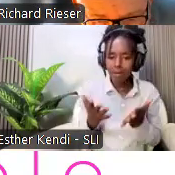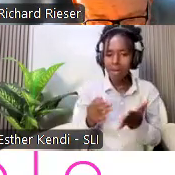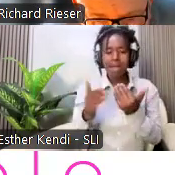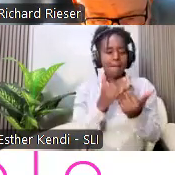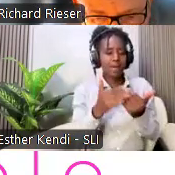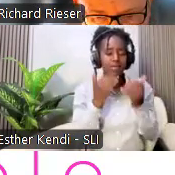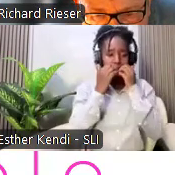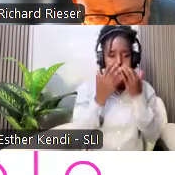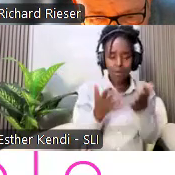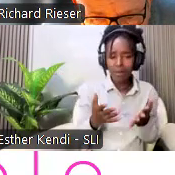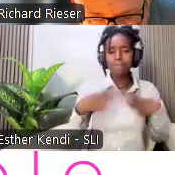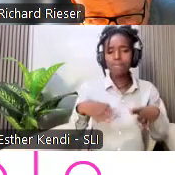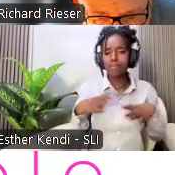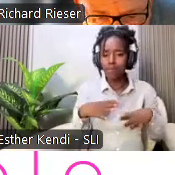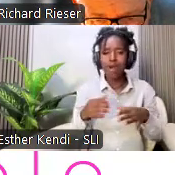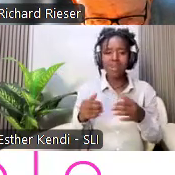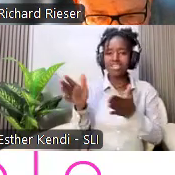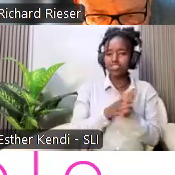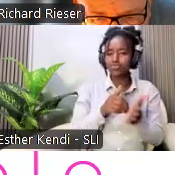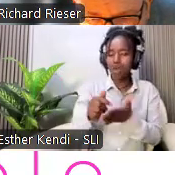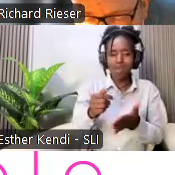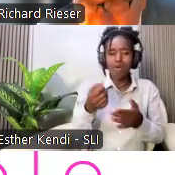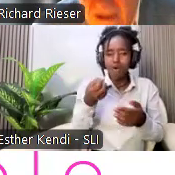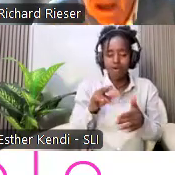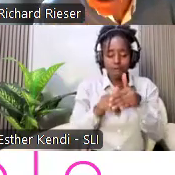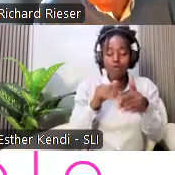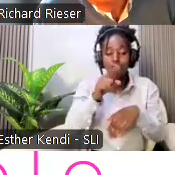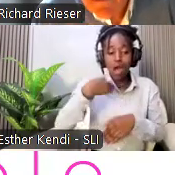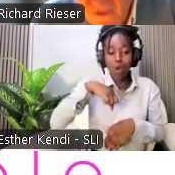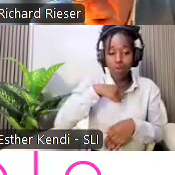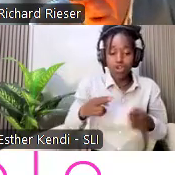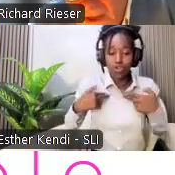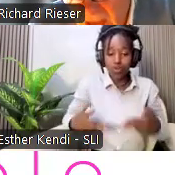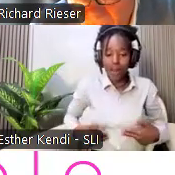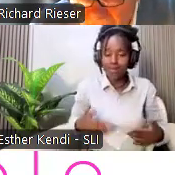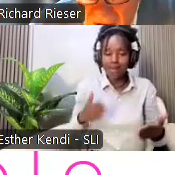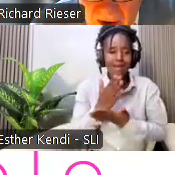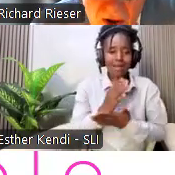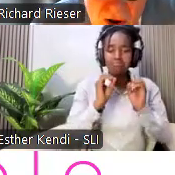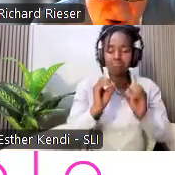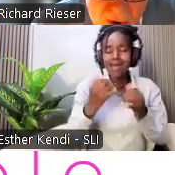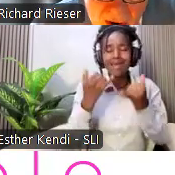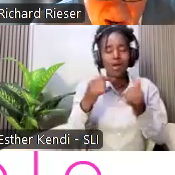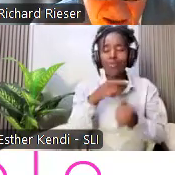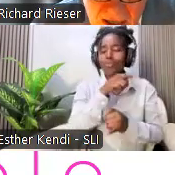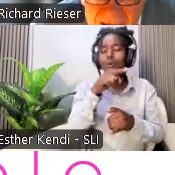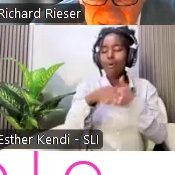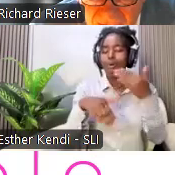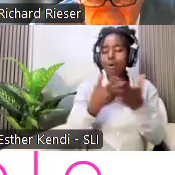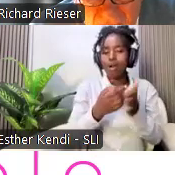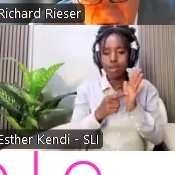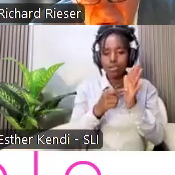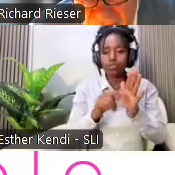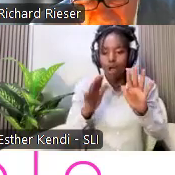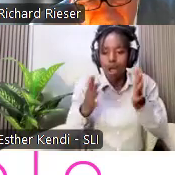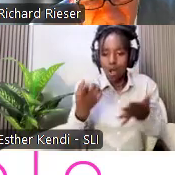of human rights, violence, rape and bullying, particularly for disabled women, who it's at a level